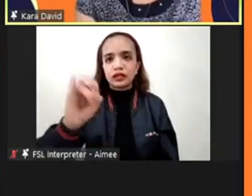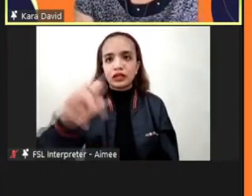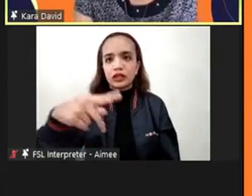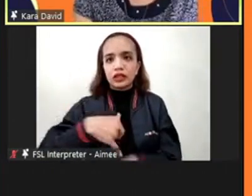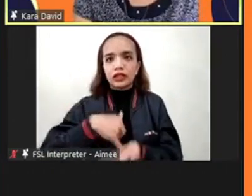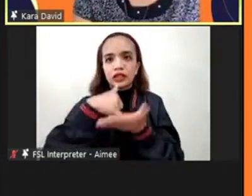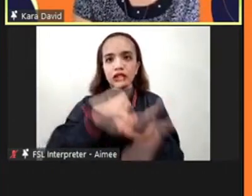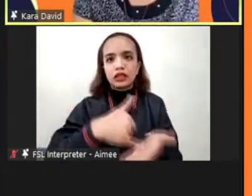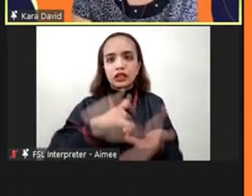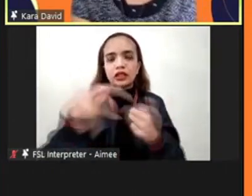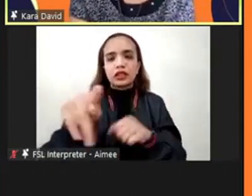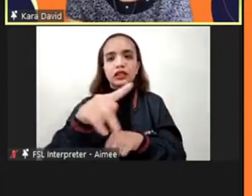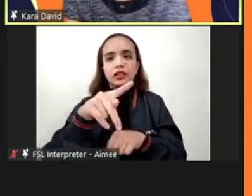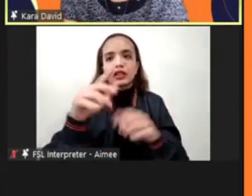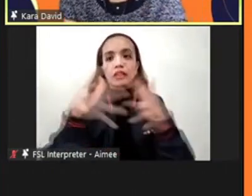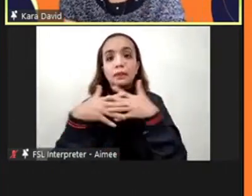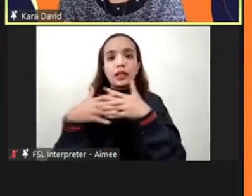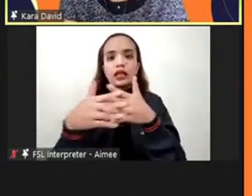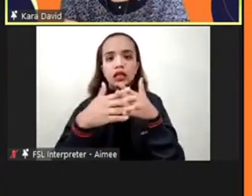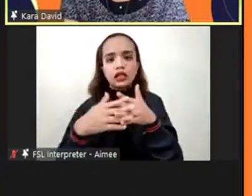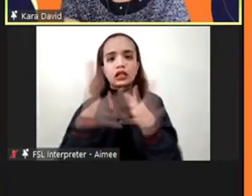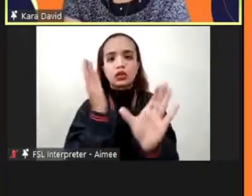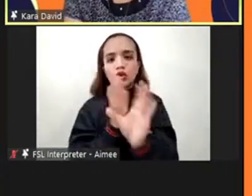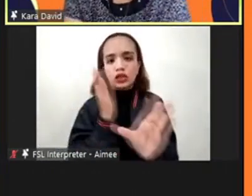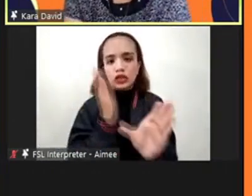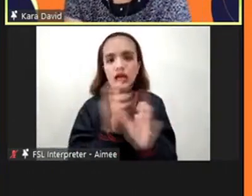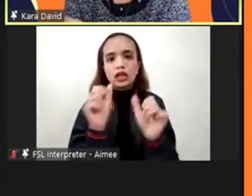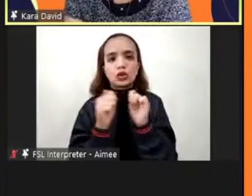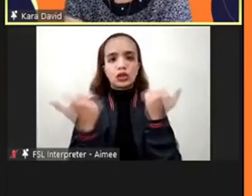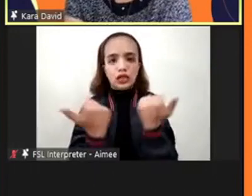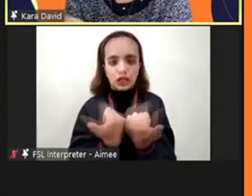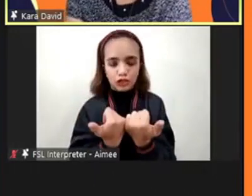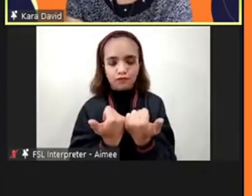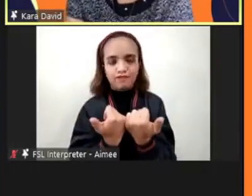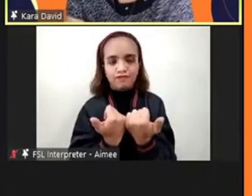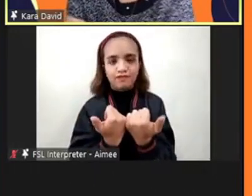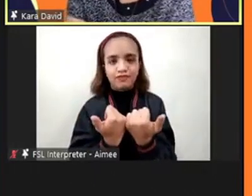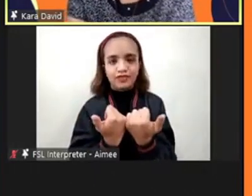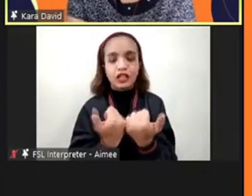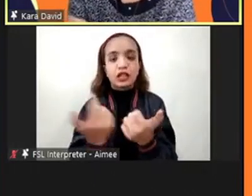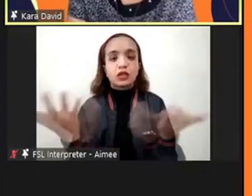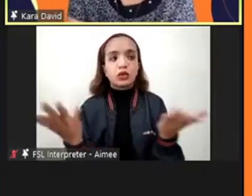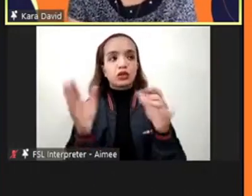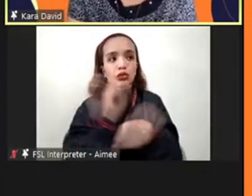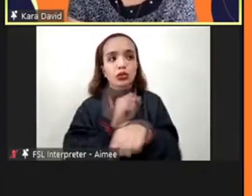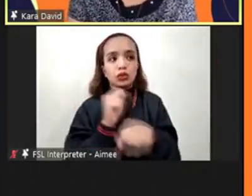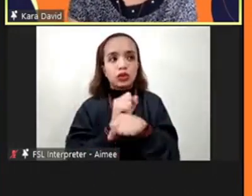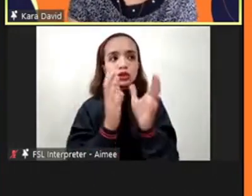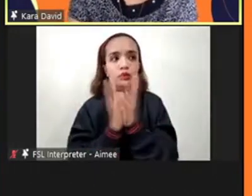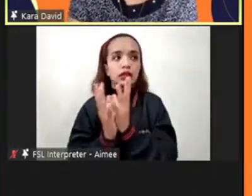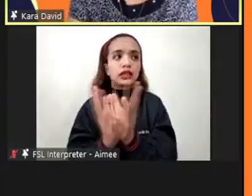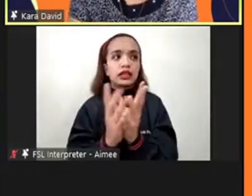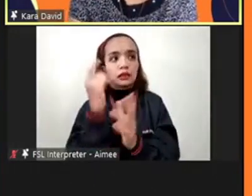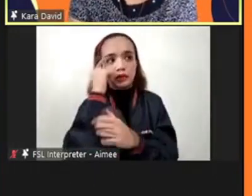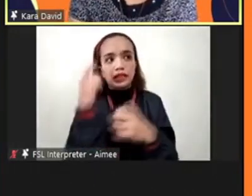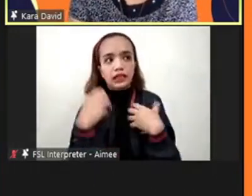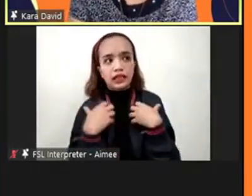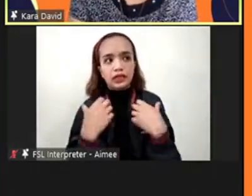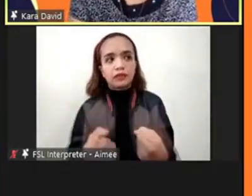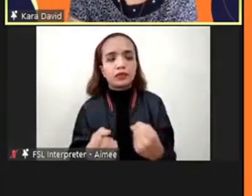Association International Psychology Division for her work in community mental health. Ang gusto ko po dito sa